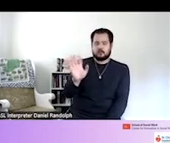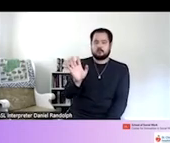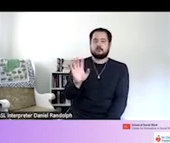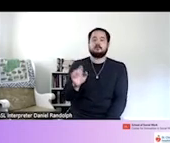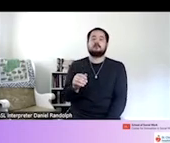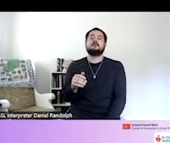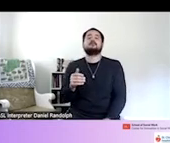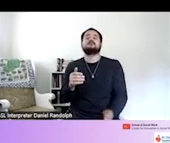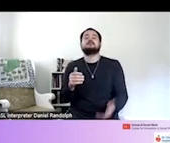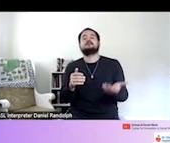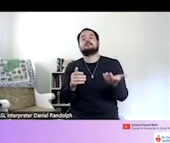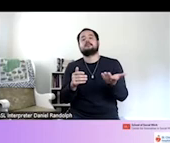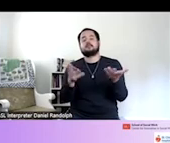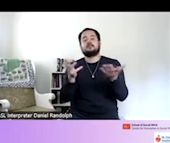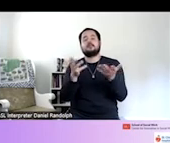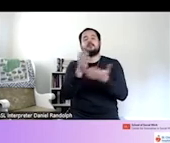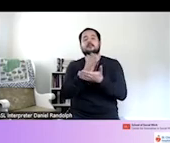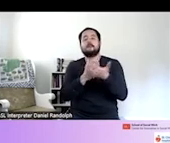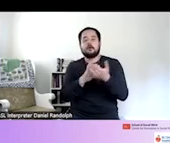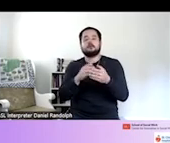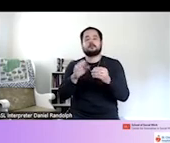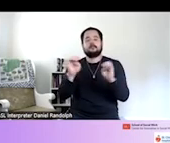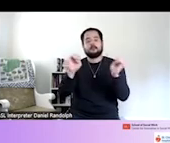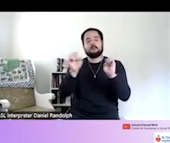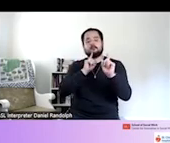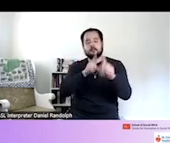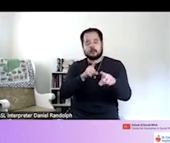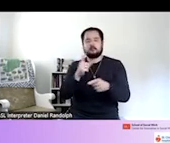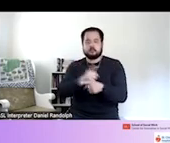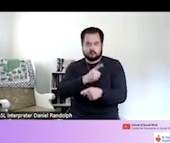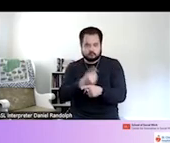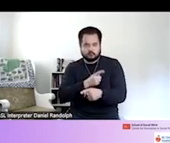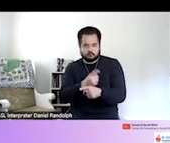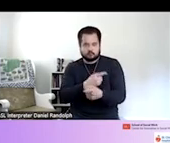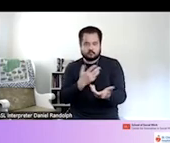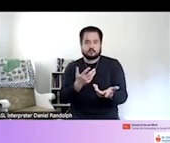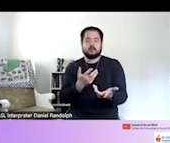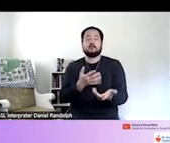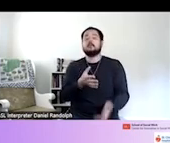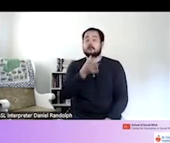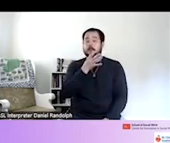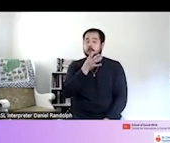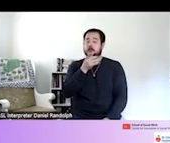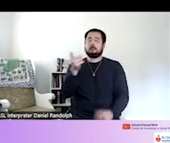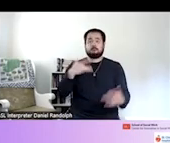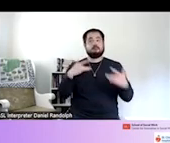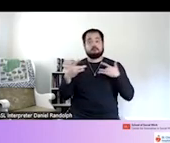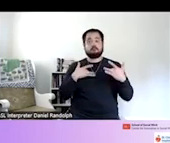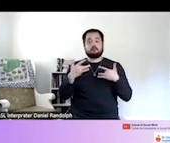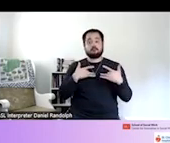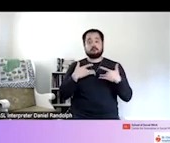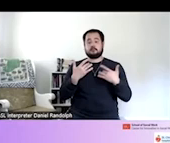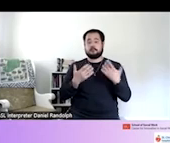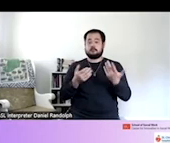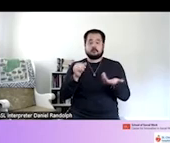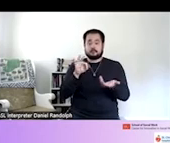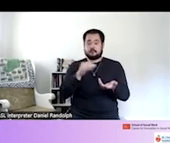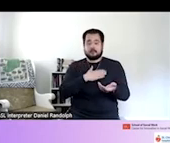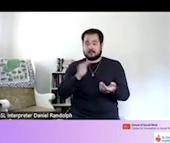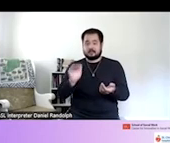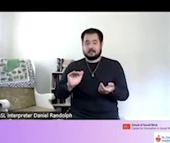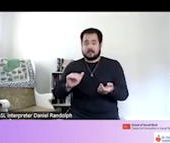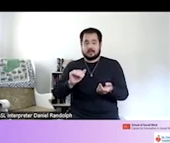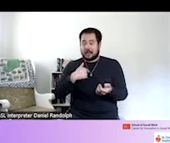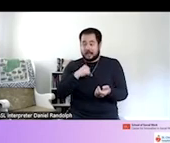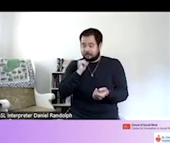would be appropriate. And mom was very concerned about this, especially when she wasn't in her care, that there was a